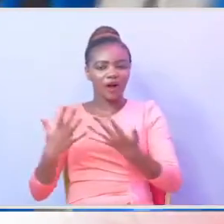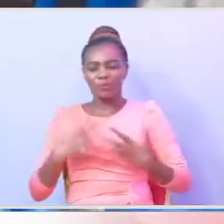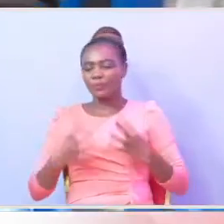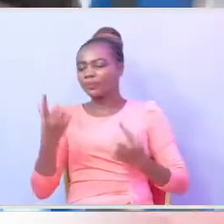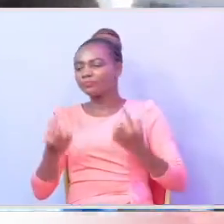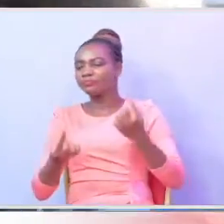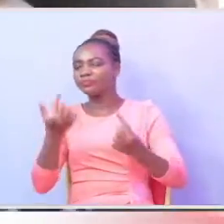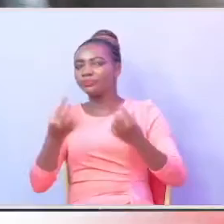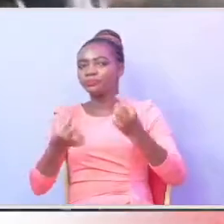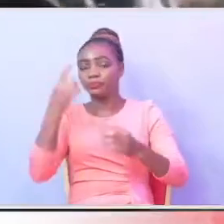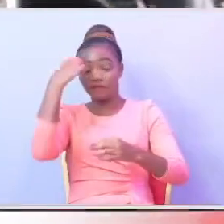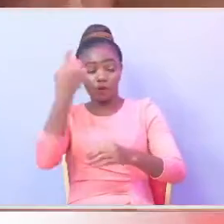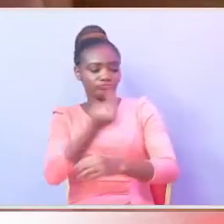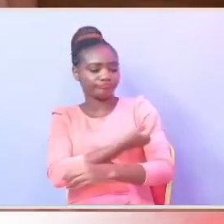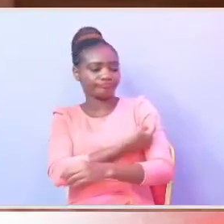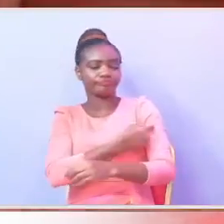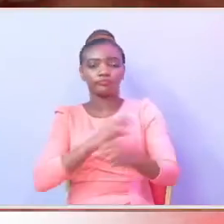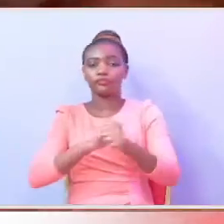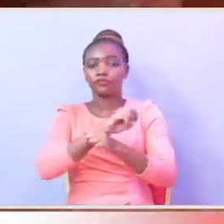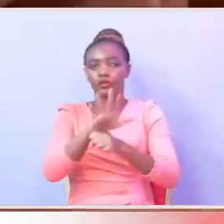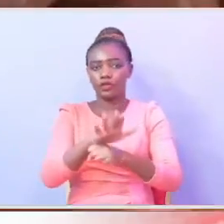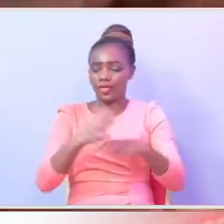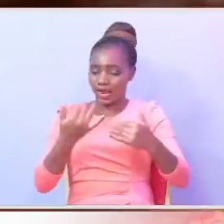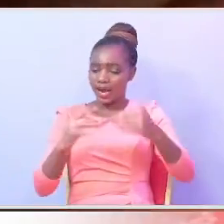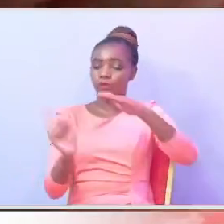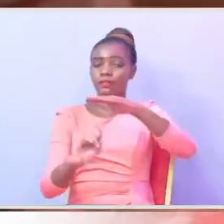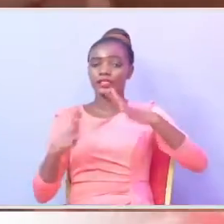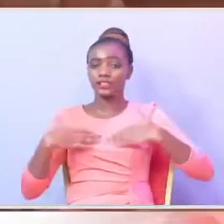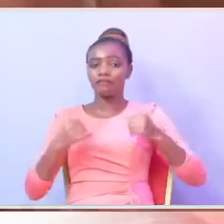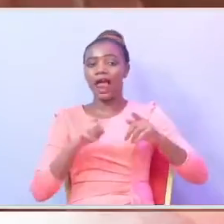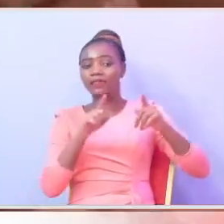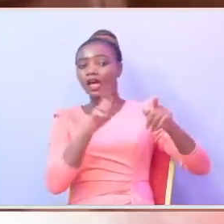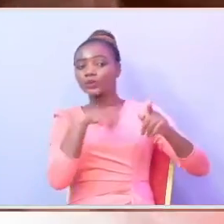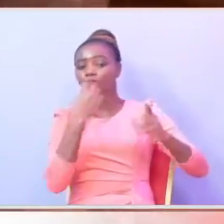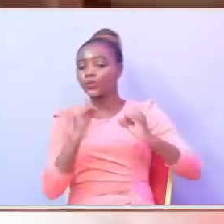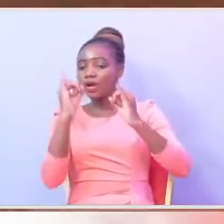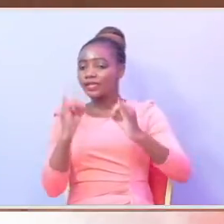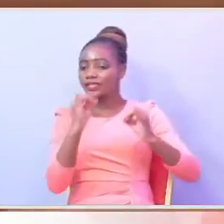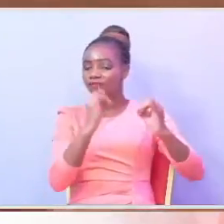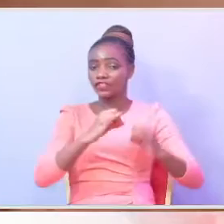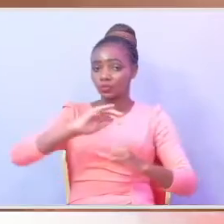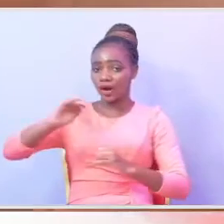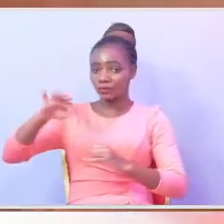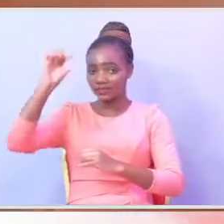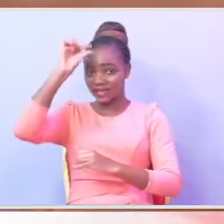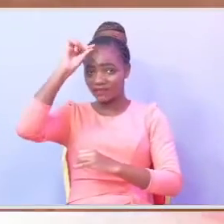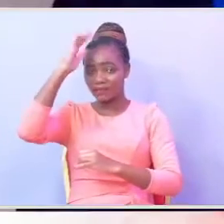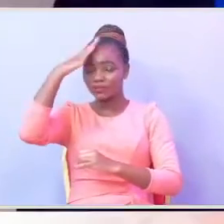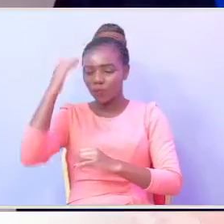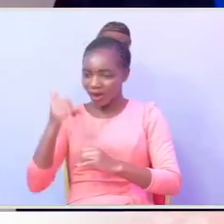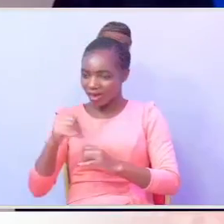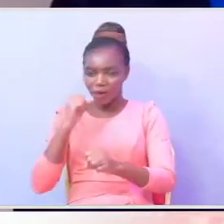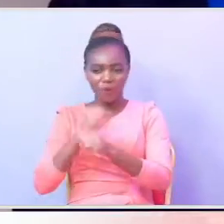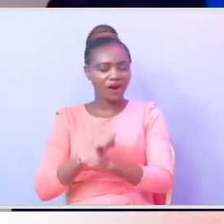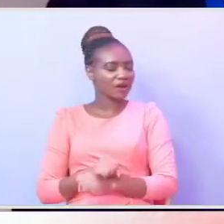COVID-19 vaccination exercise is concerned, the Ministry of Health is now blaming individual county governments for the poor performance.